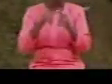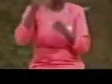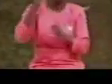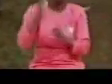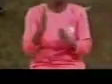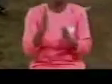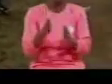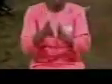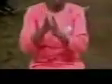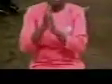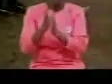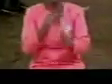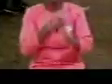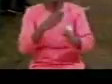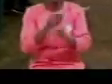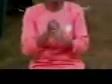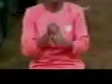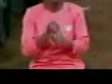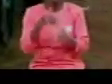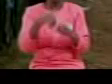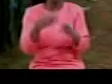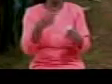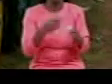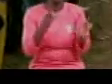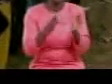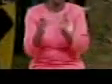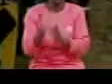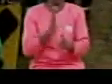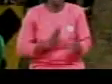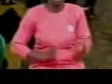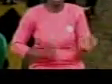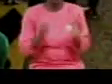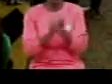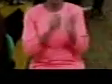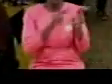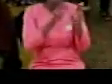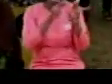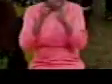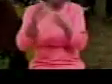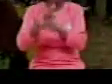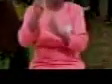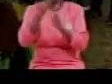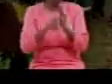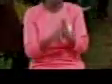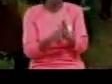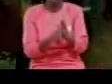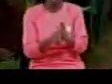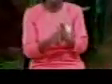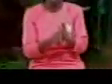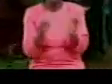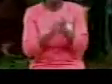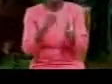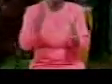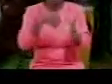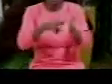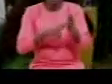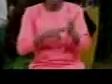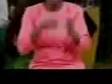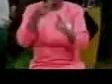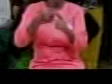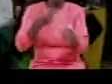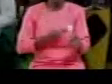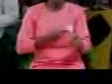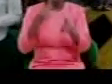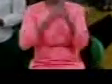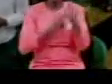and receive in the name of Jesus Christ that watchfulness and steadfastness that is required of us, that the Lord himself